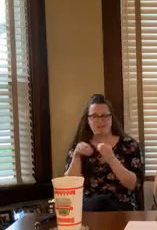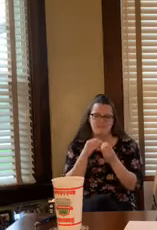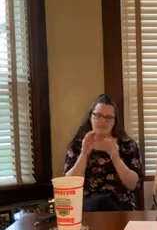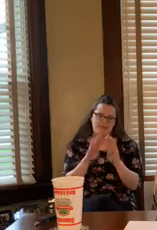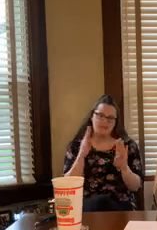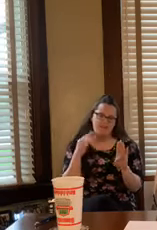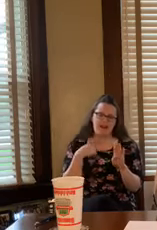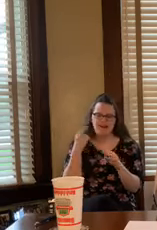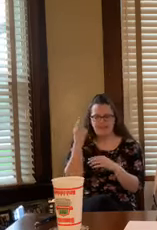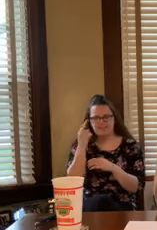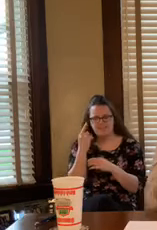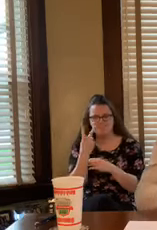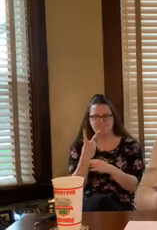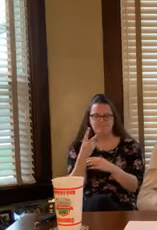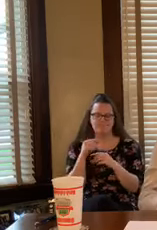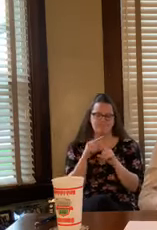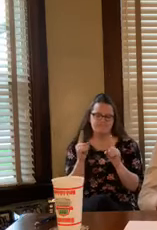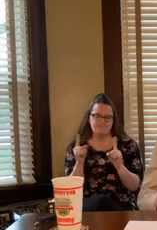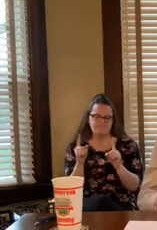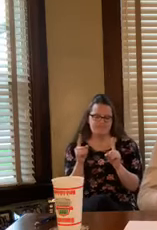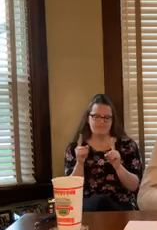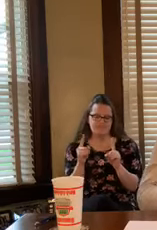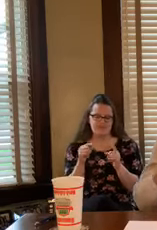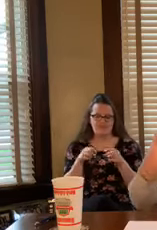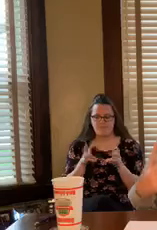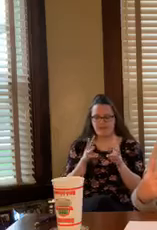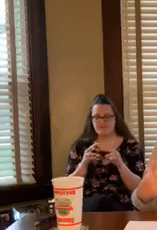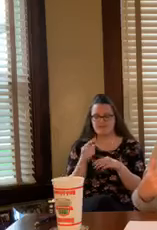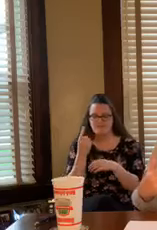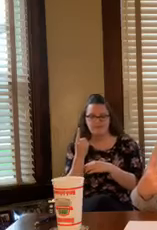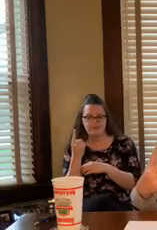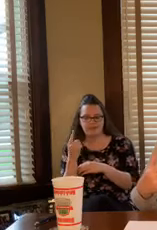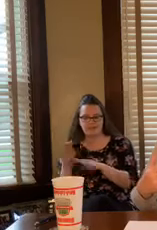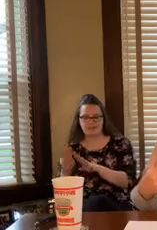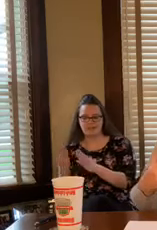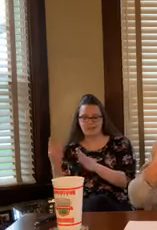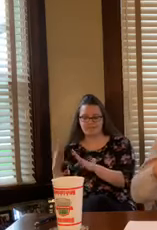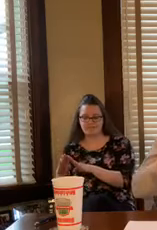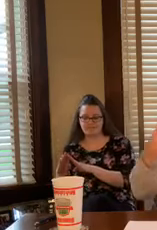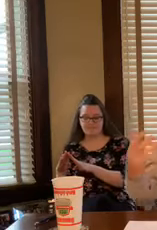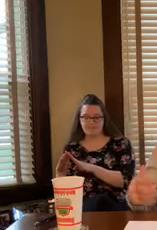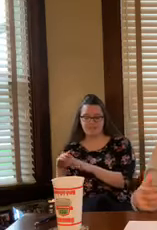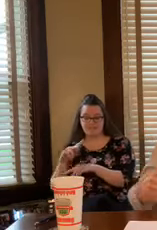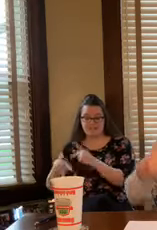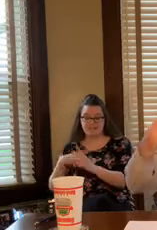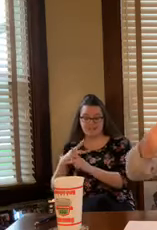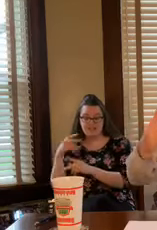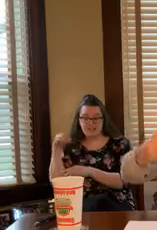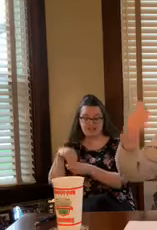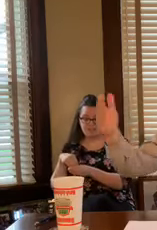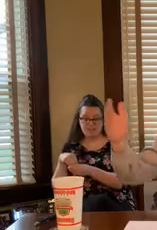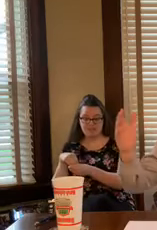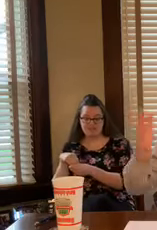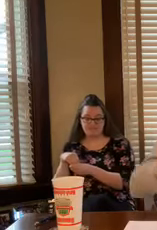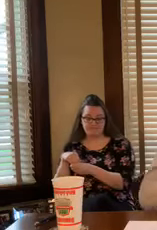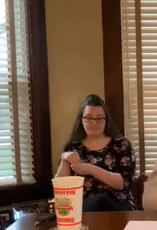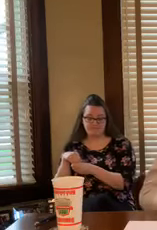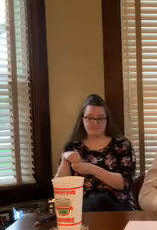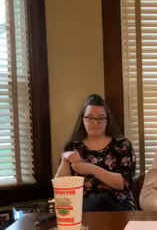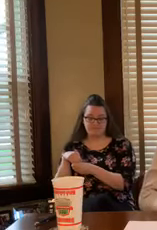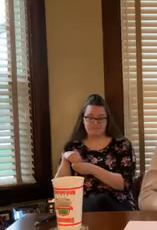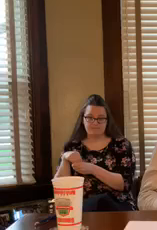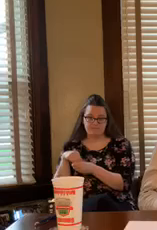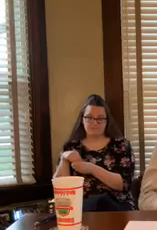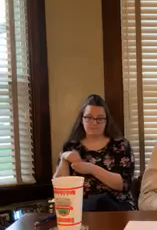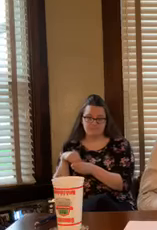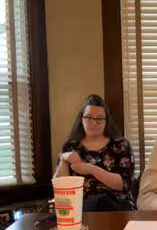ways. One, a door can keep you in. You can be on the inside of a house, and the door is a closure that keeps